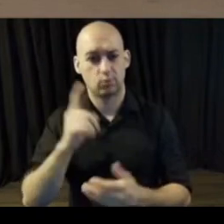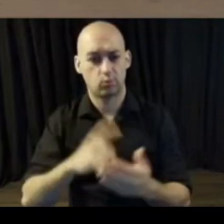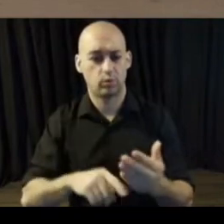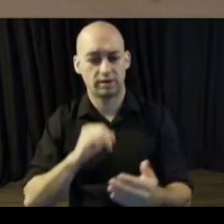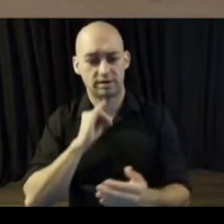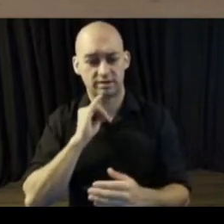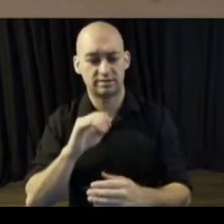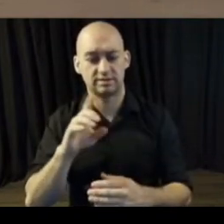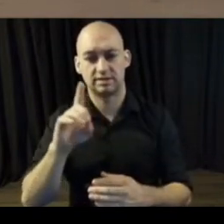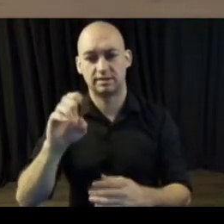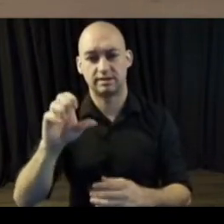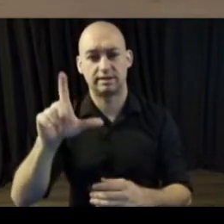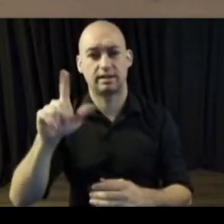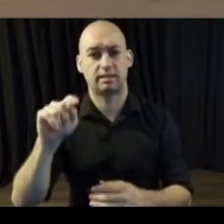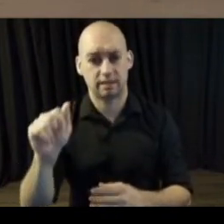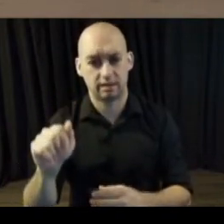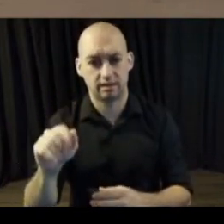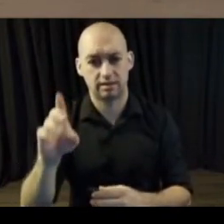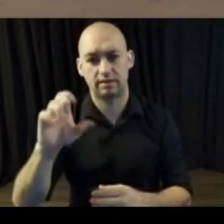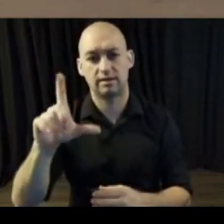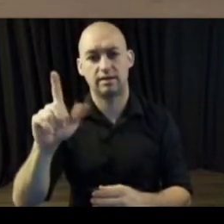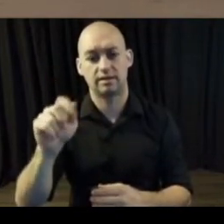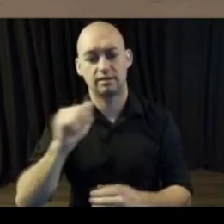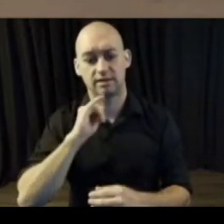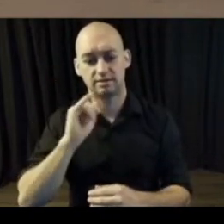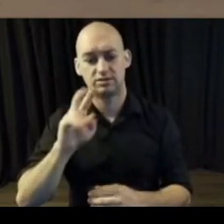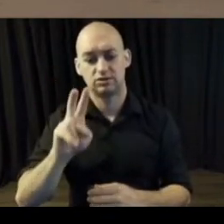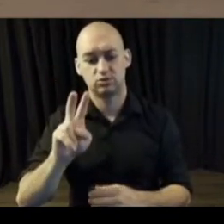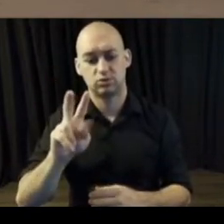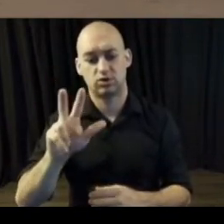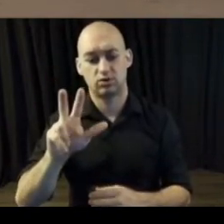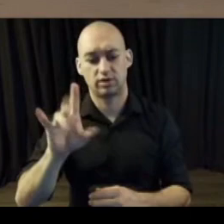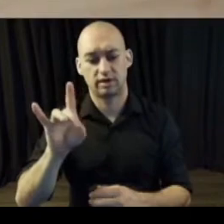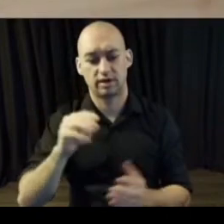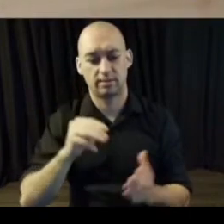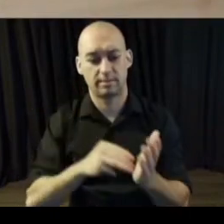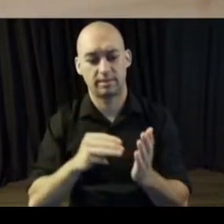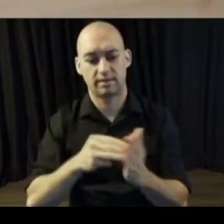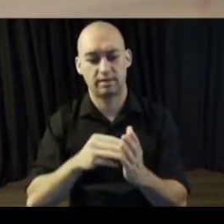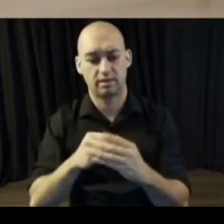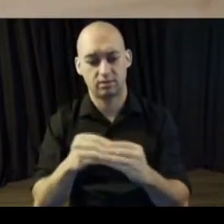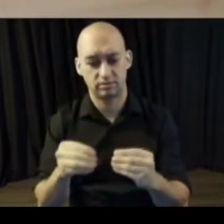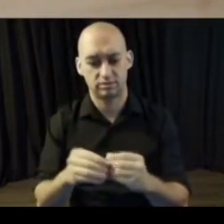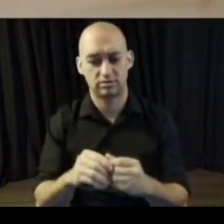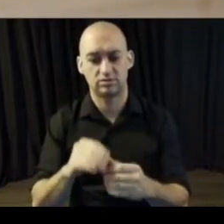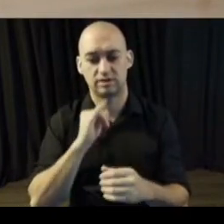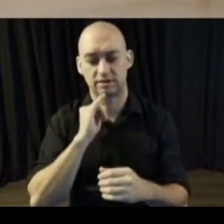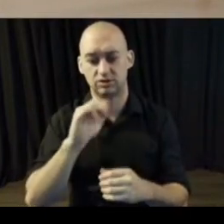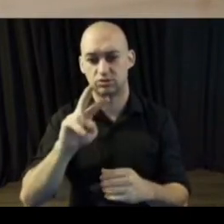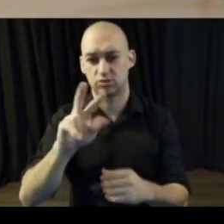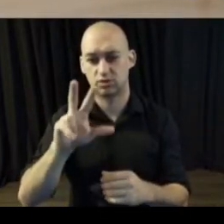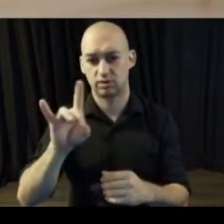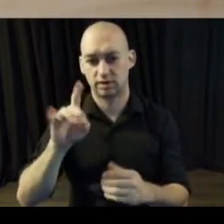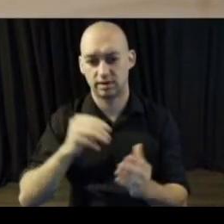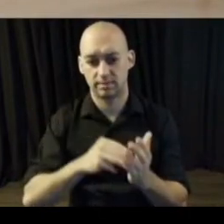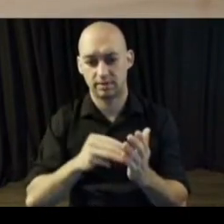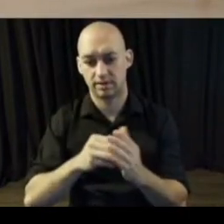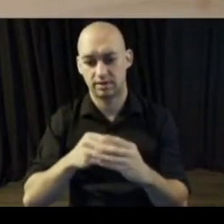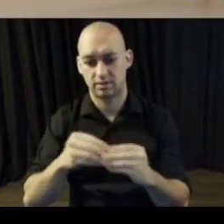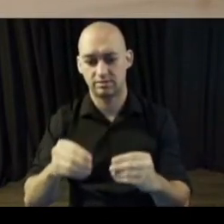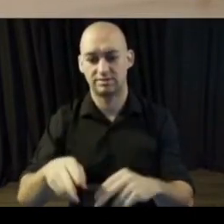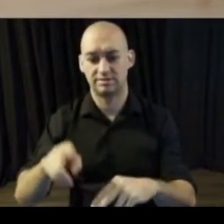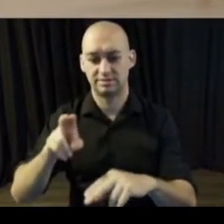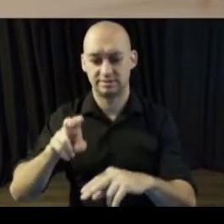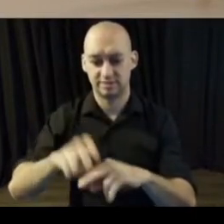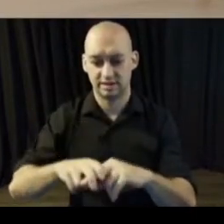delta? Yes. And the delta is $238 million. So there's $238 million sitting above